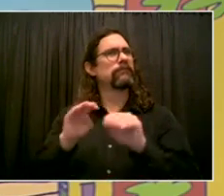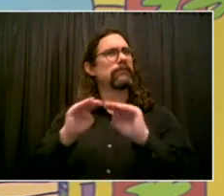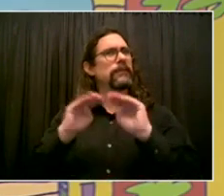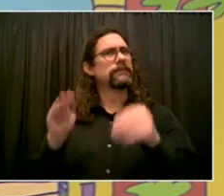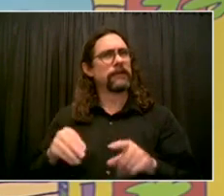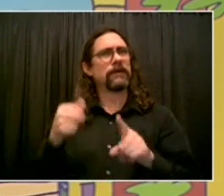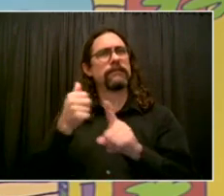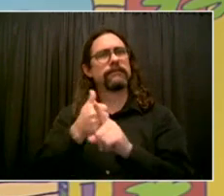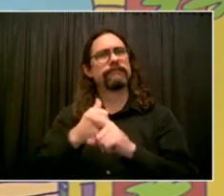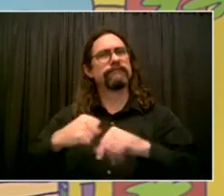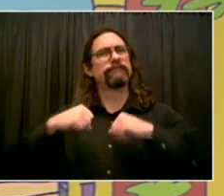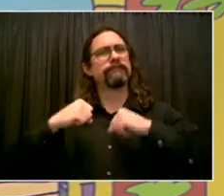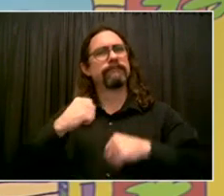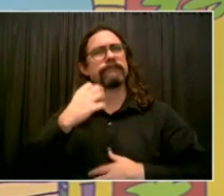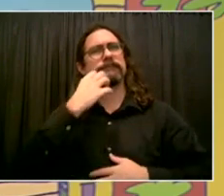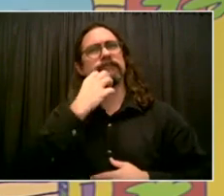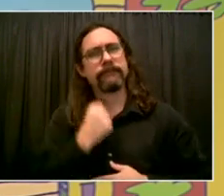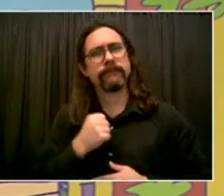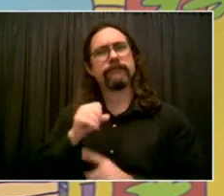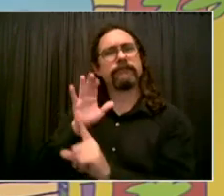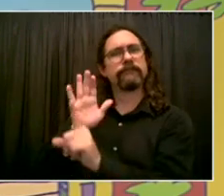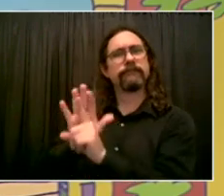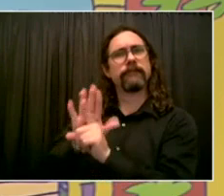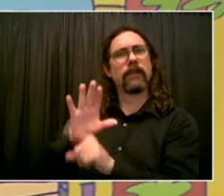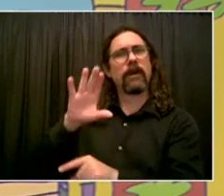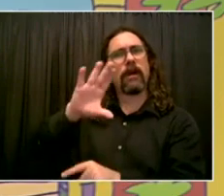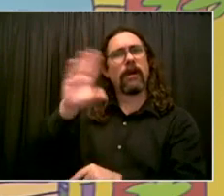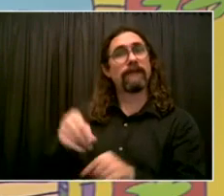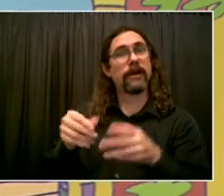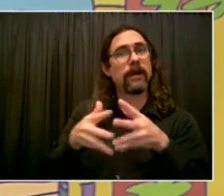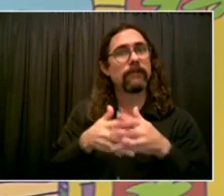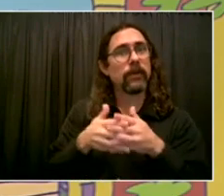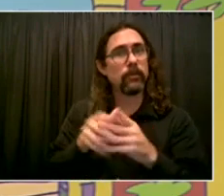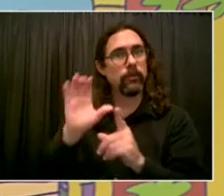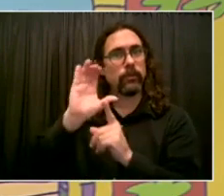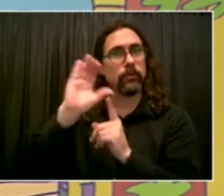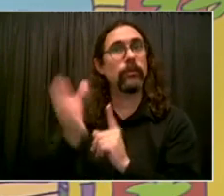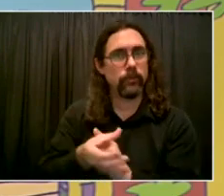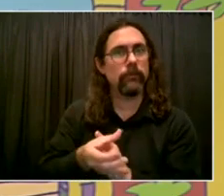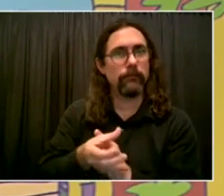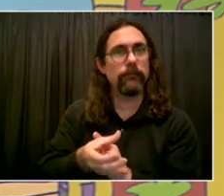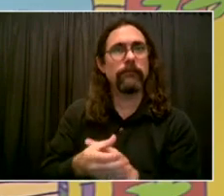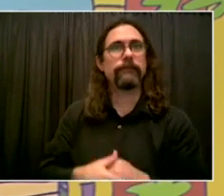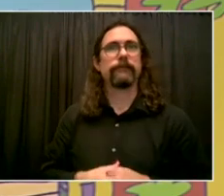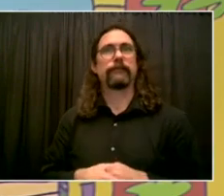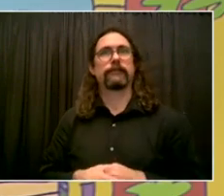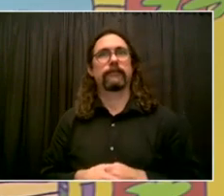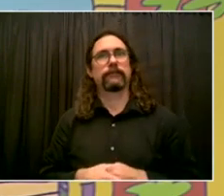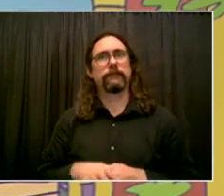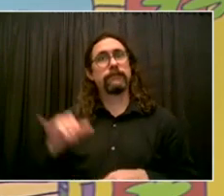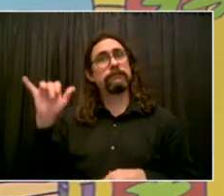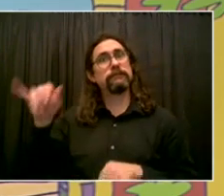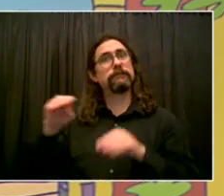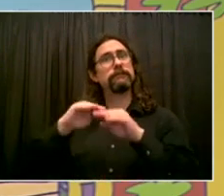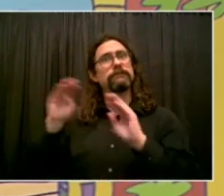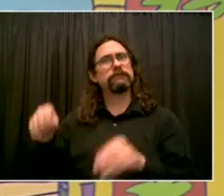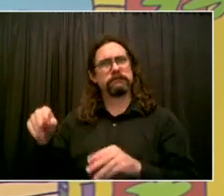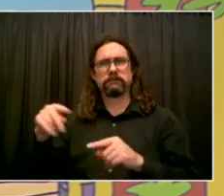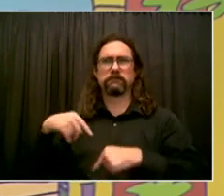all of that which was in so many ways denied, ignored, in so many